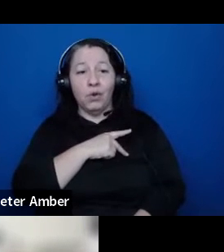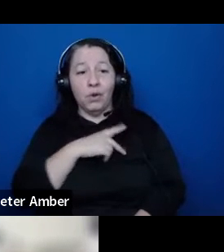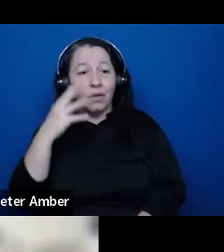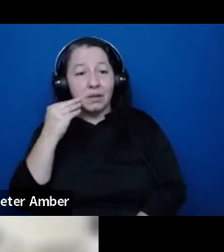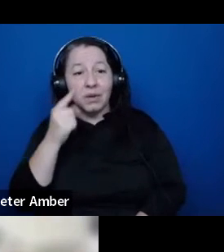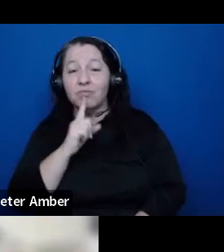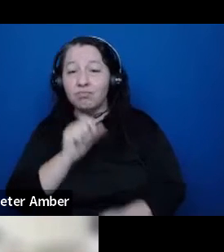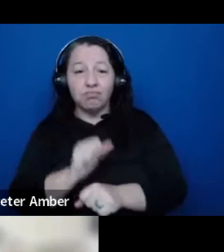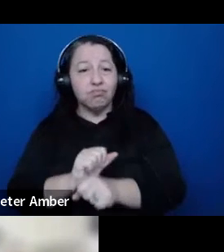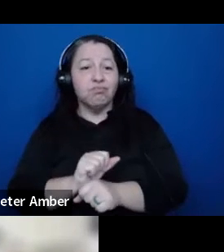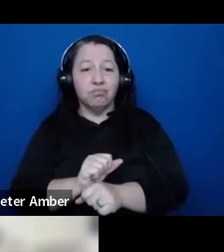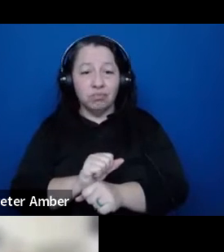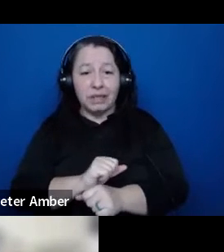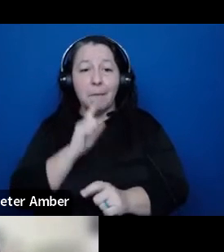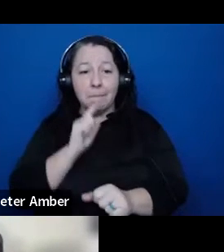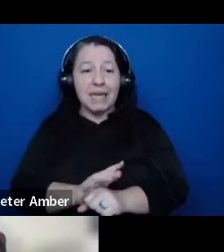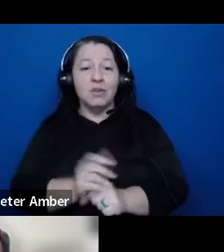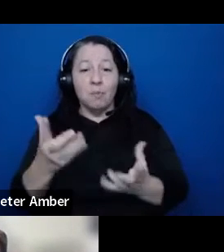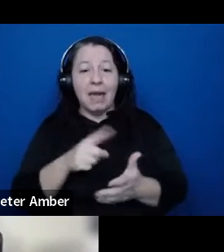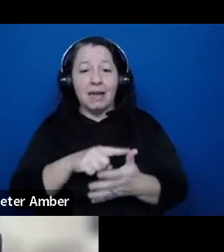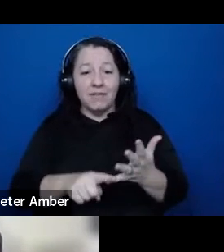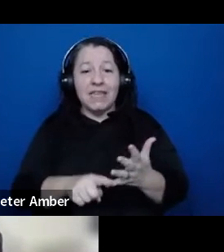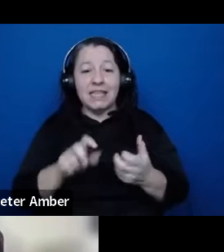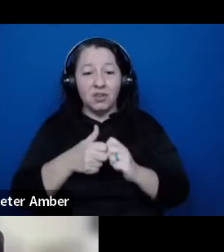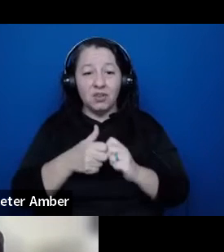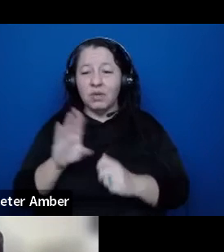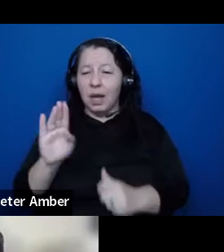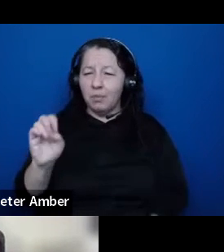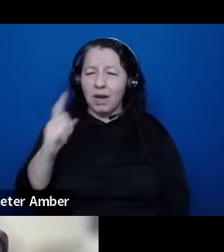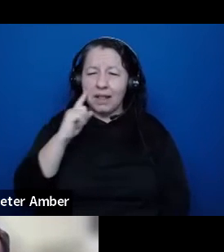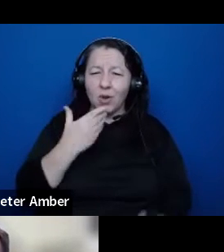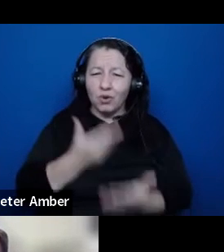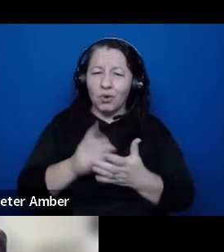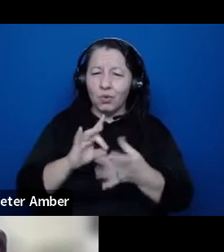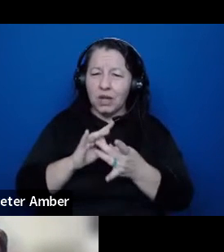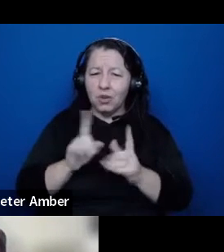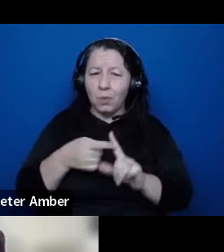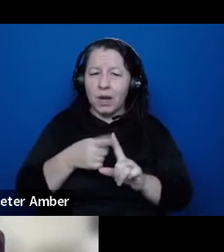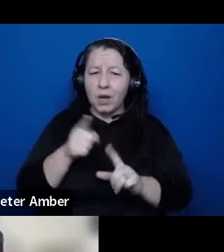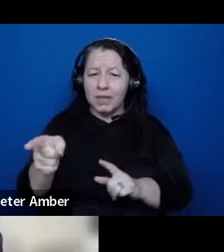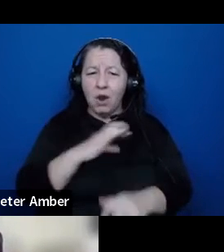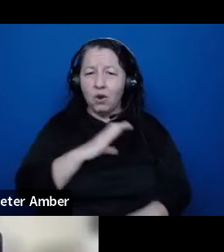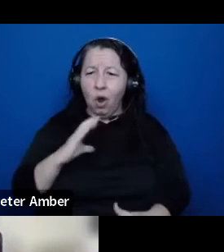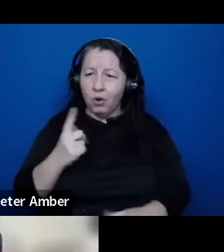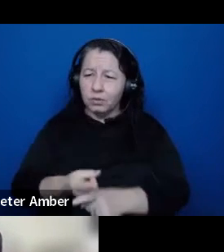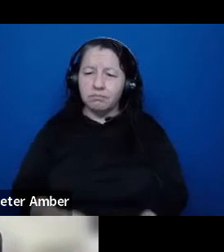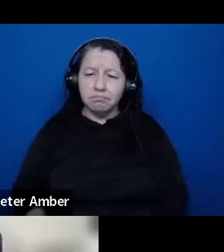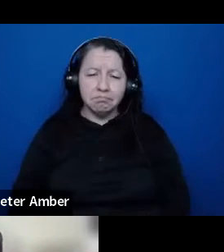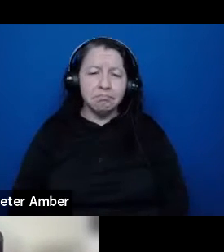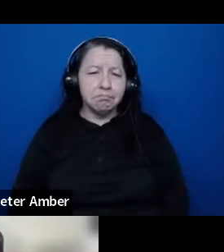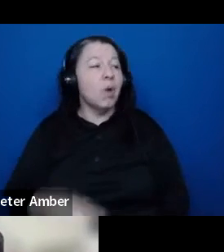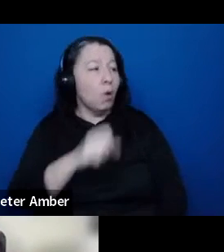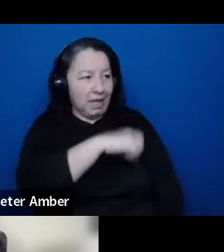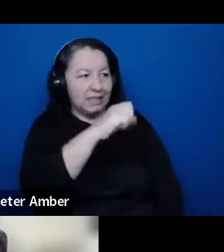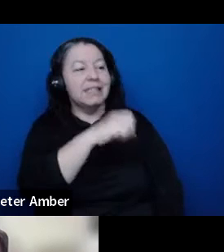these issues too. And I think Brooke, you had pretty good relationship with him when he was in Congress. Yeah, yes,